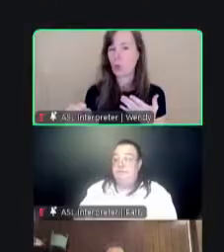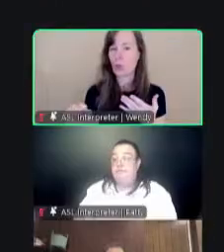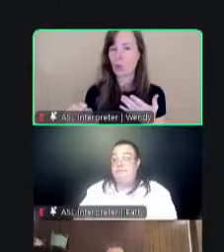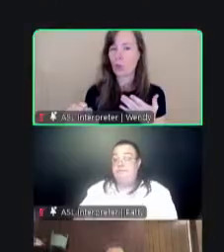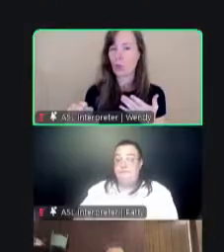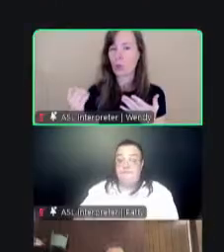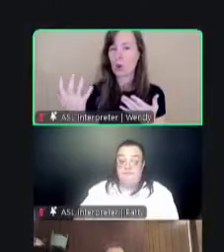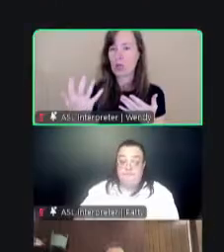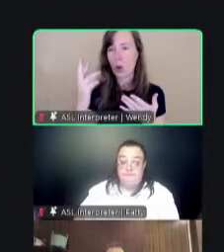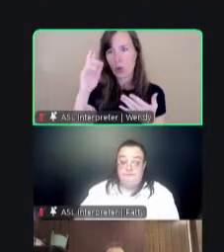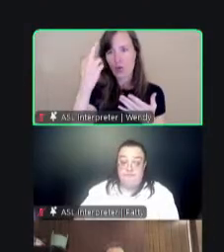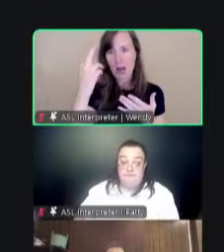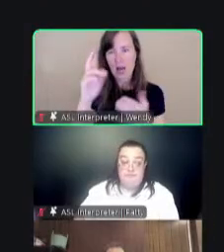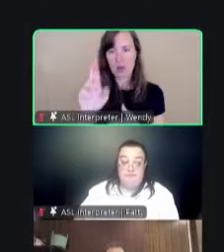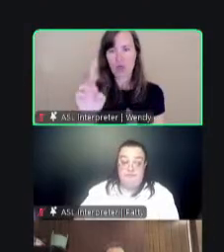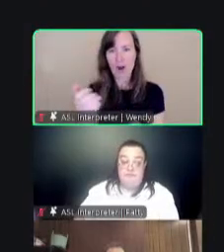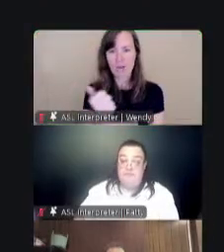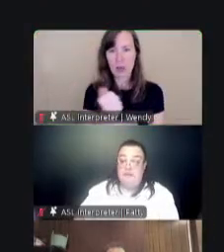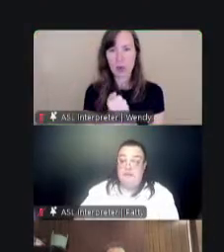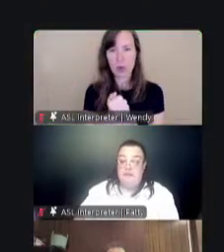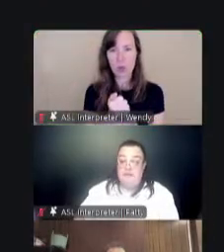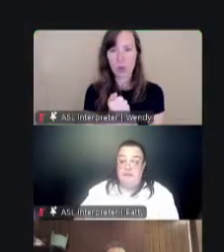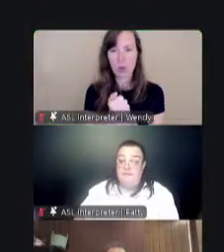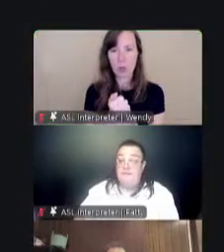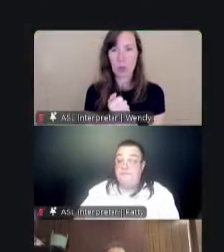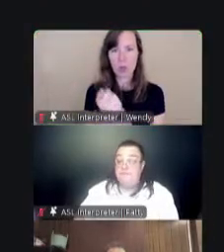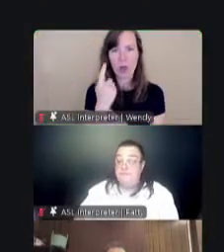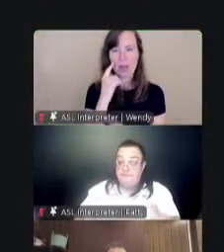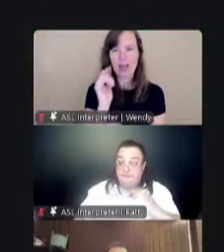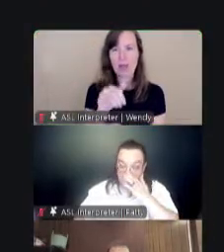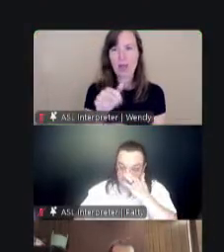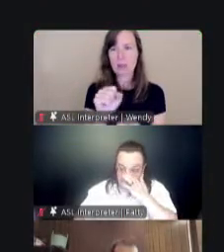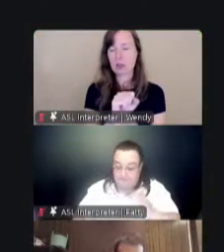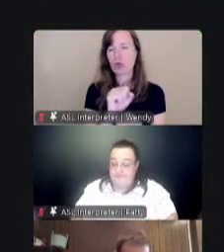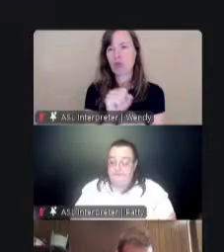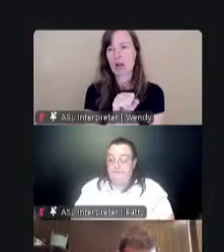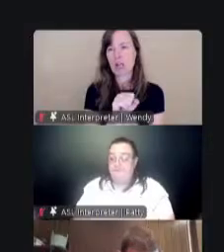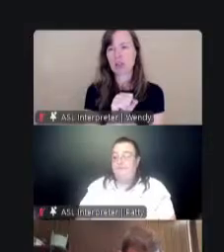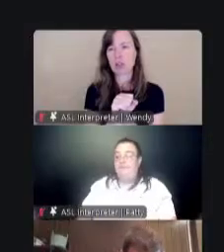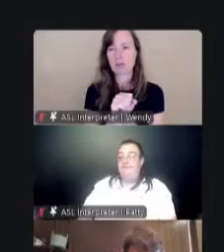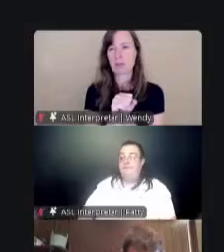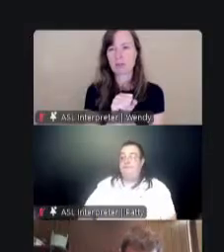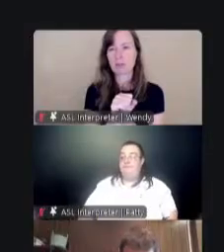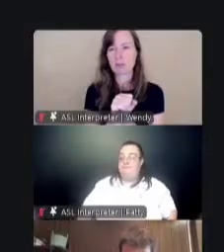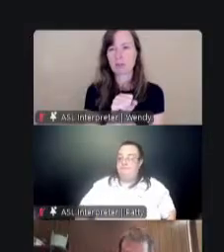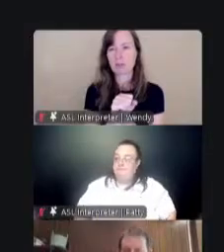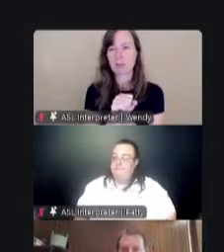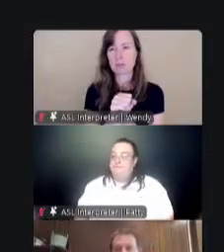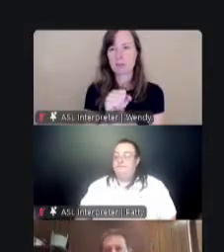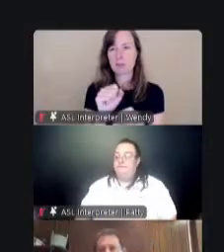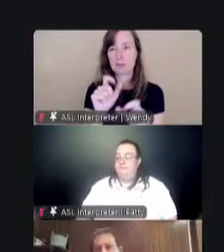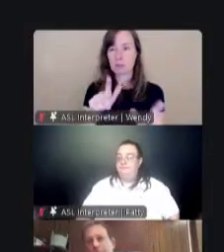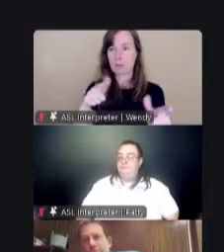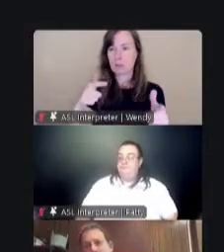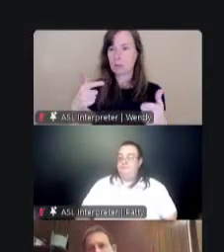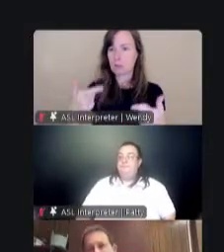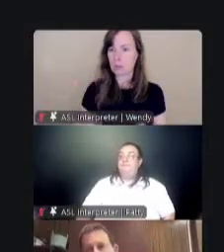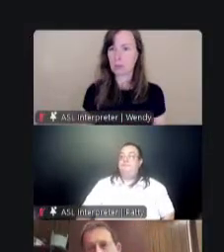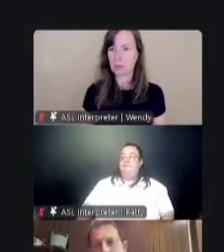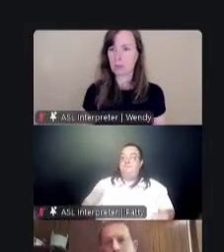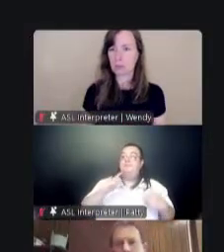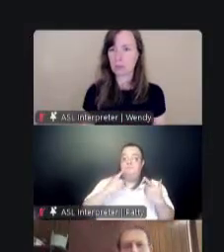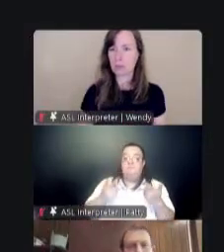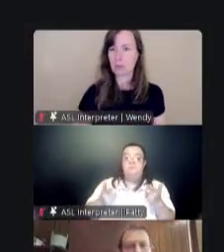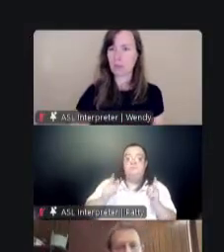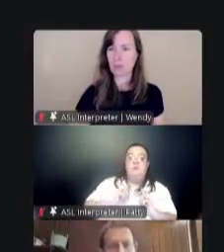the revenue is, I think, the strategy. And so the Public Works budget